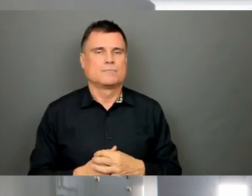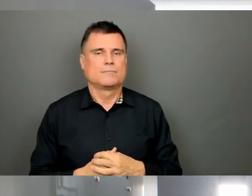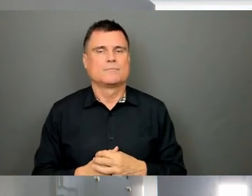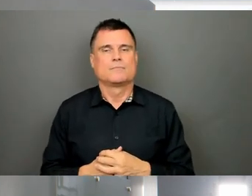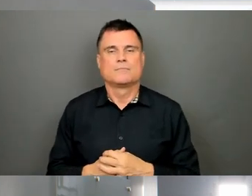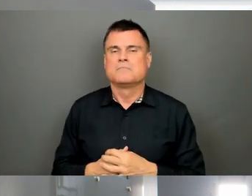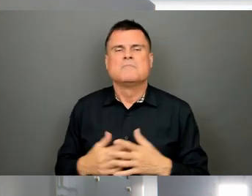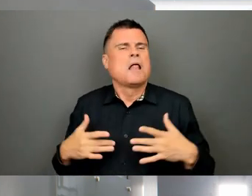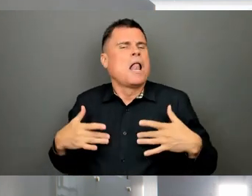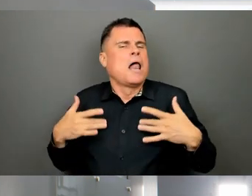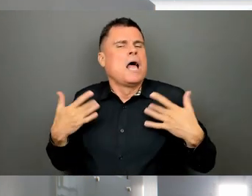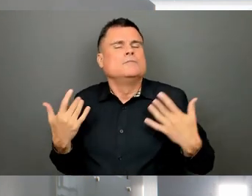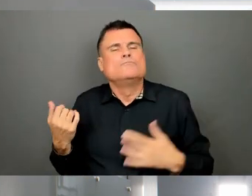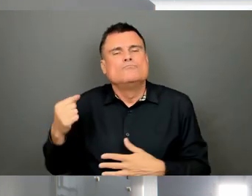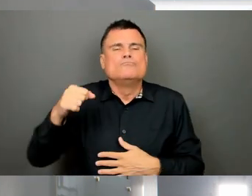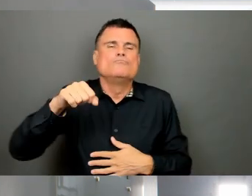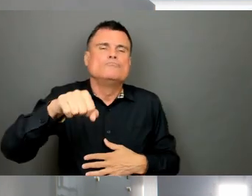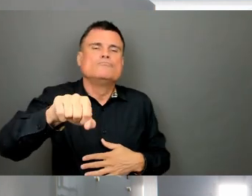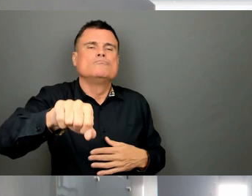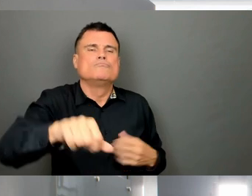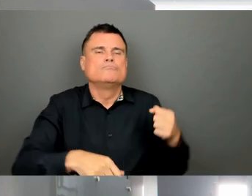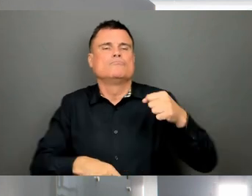You can keep it subtle, light.